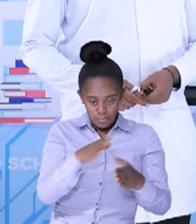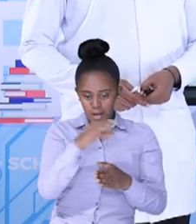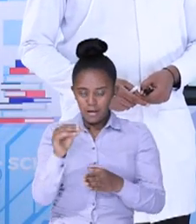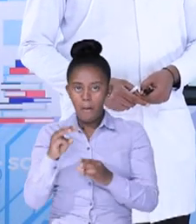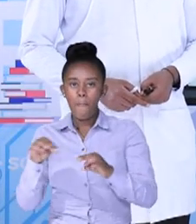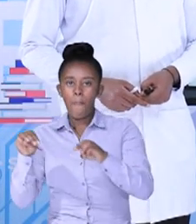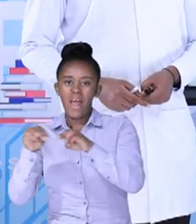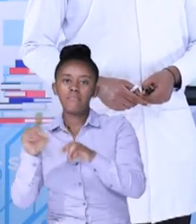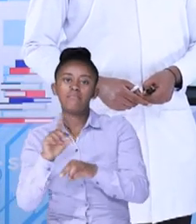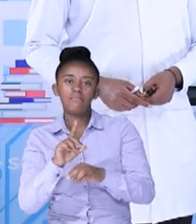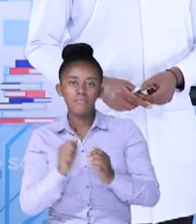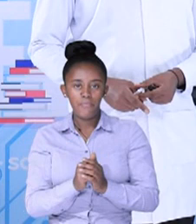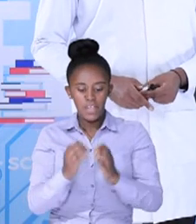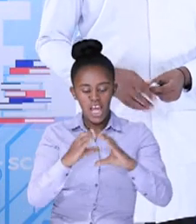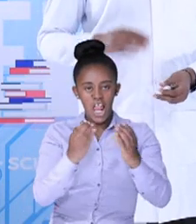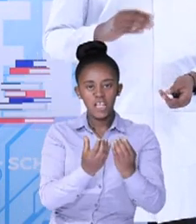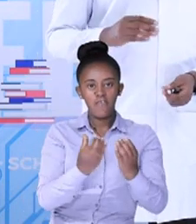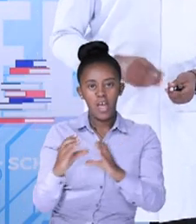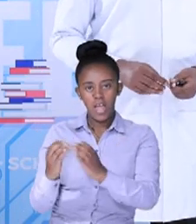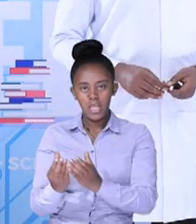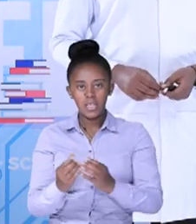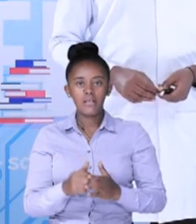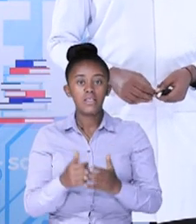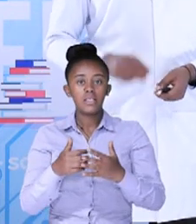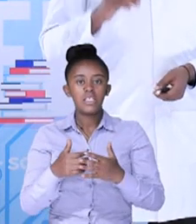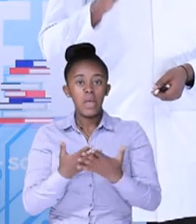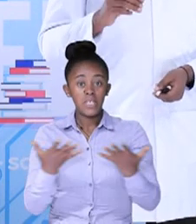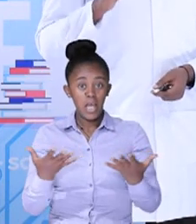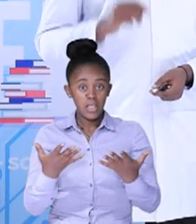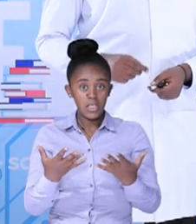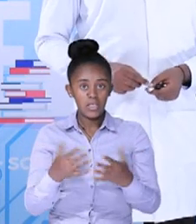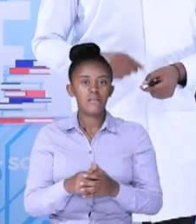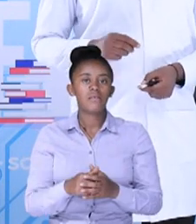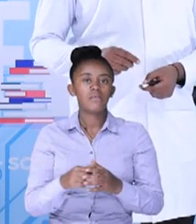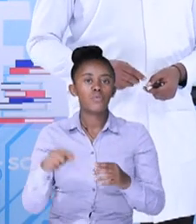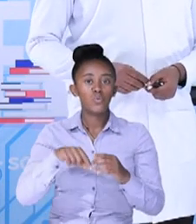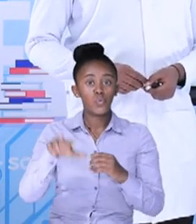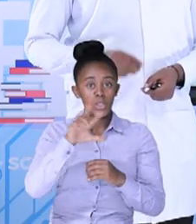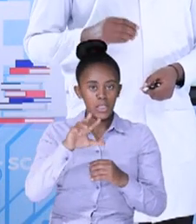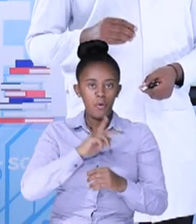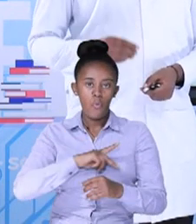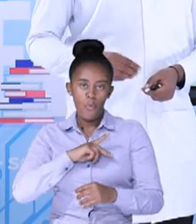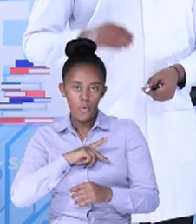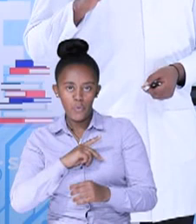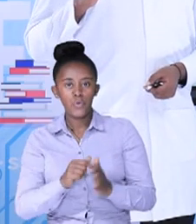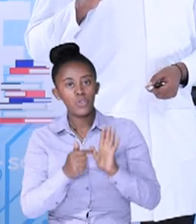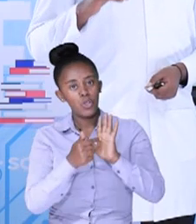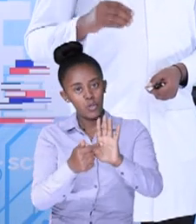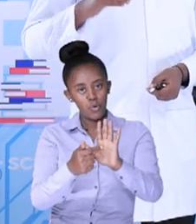have also tried to classify substance into 3 depending on the property they